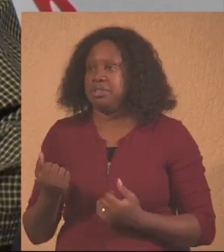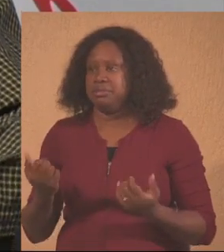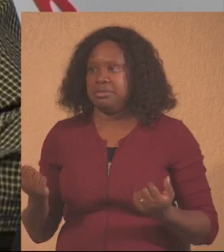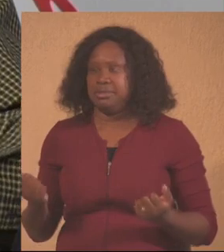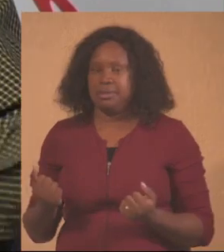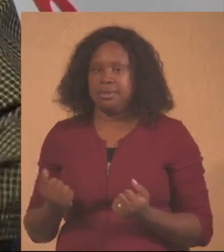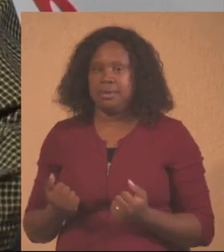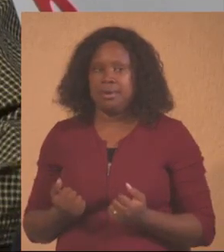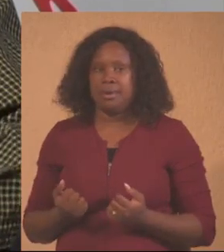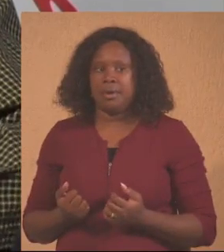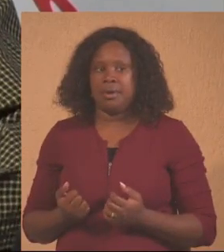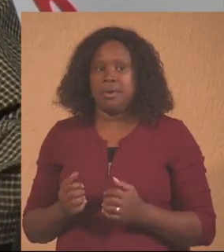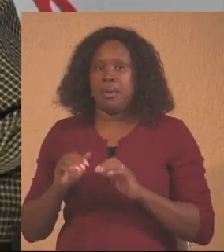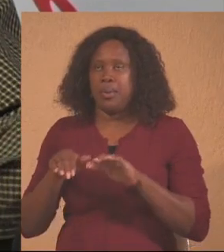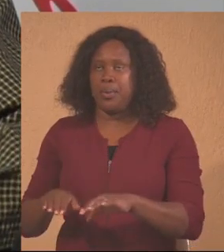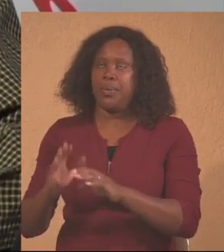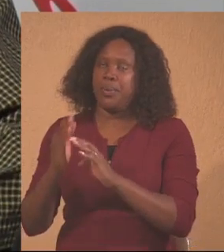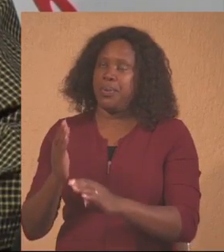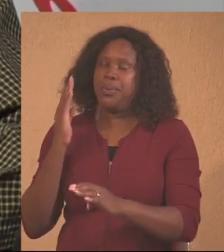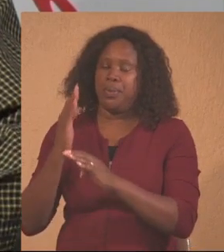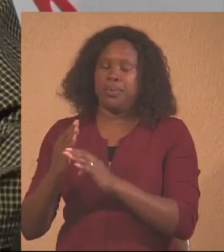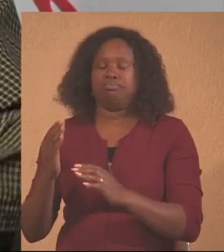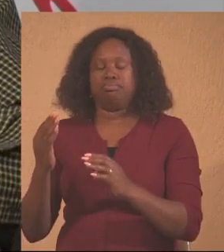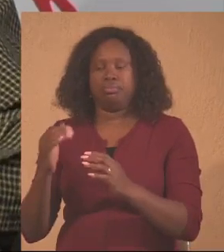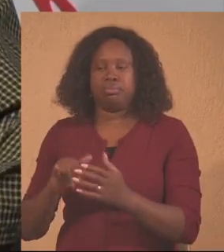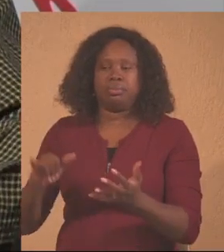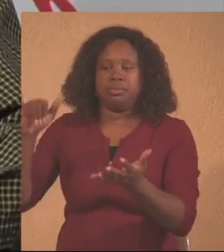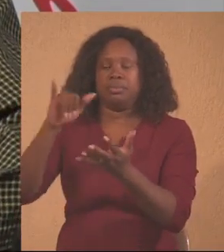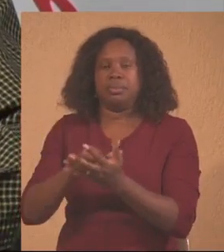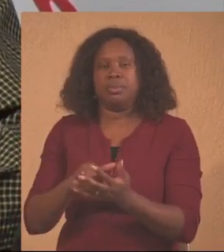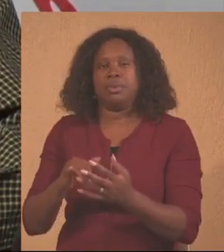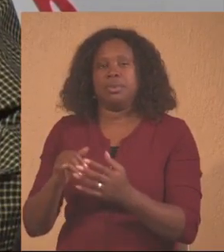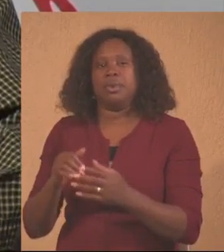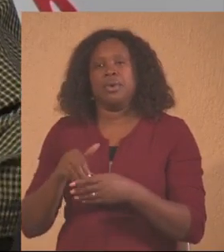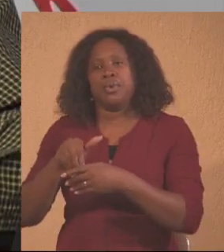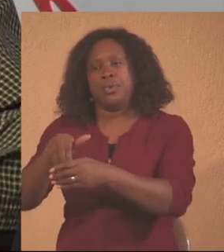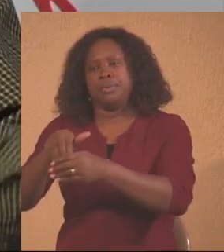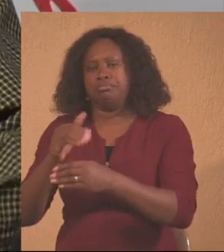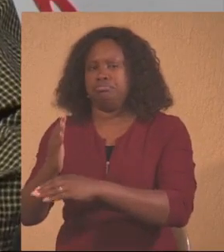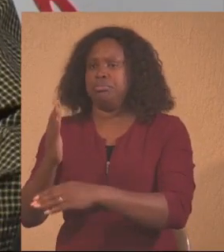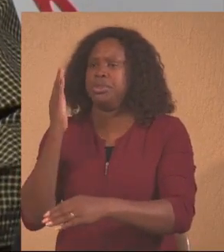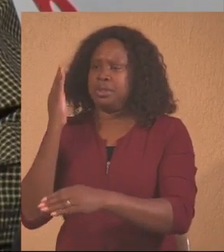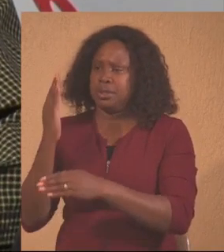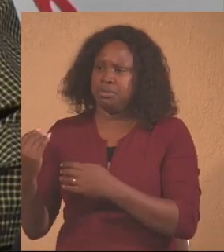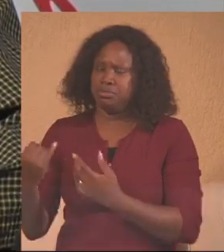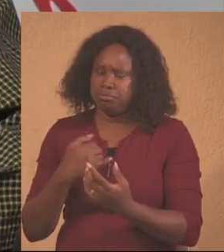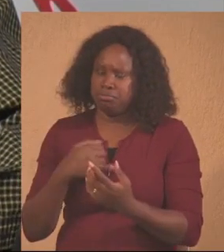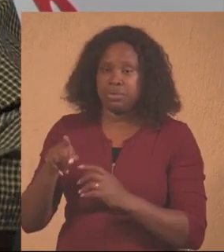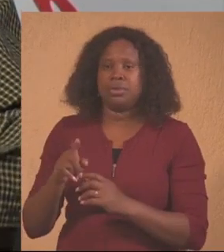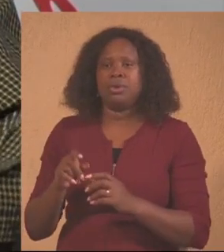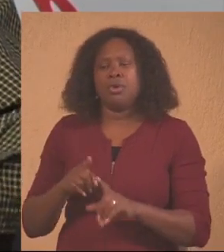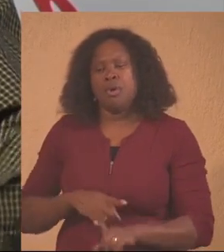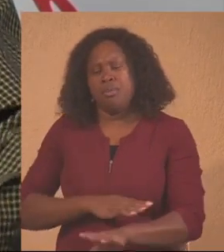So people coming through all those channels will have to follow the procedures and they will have to be